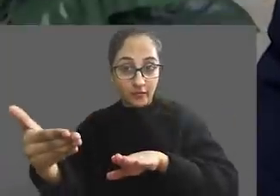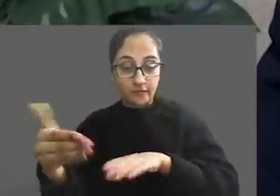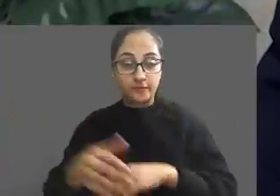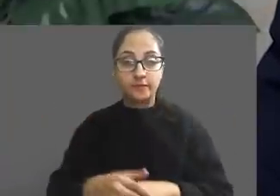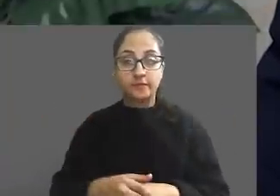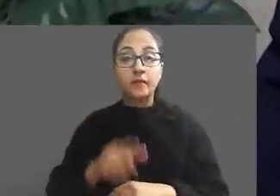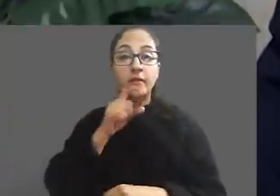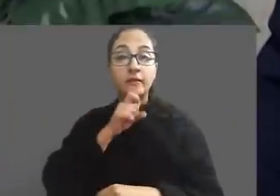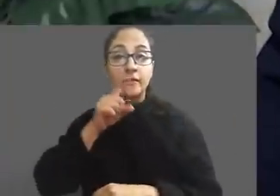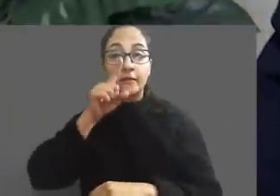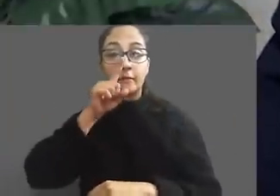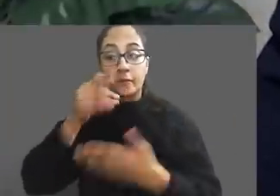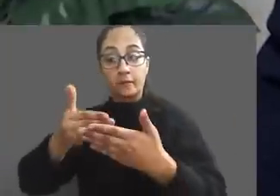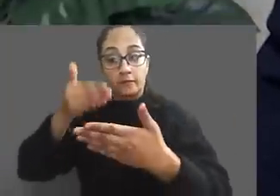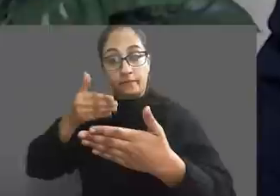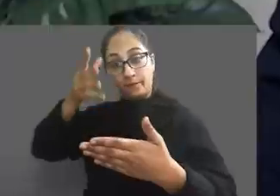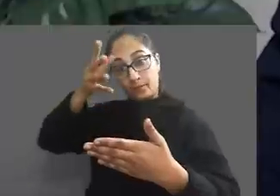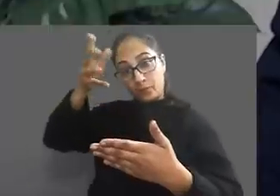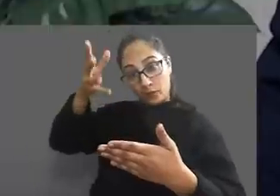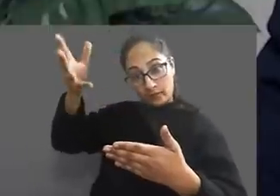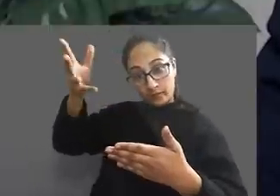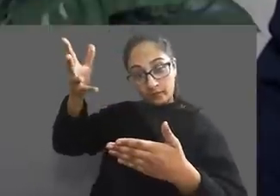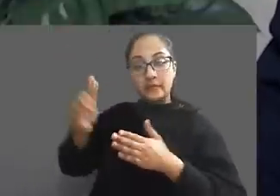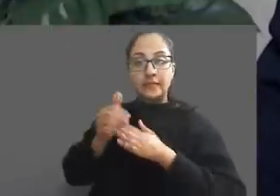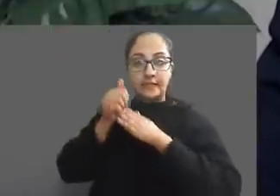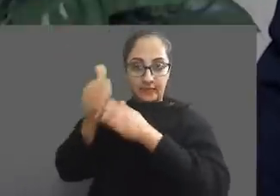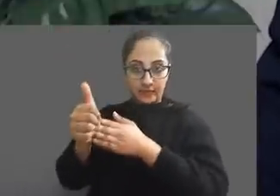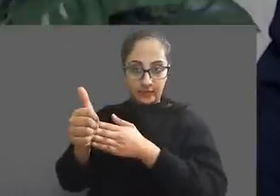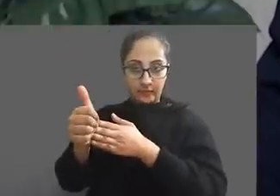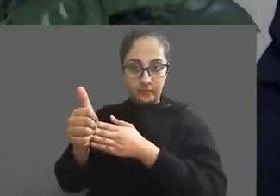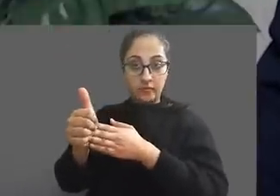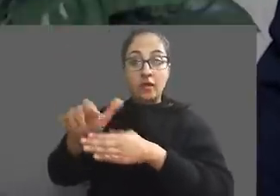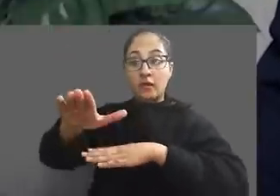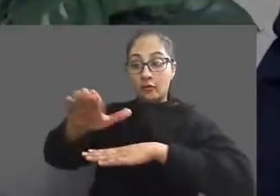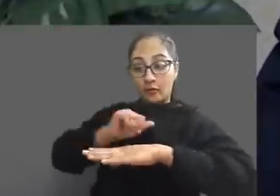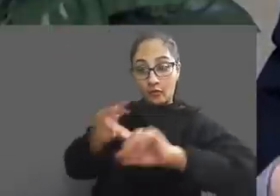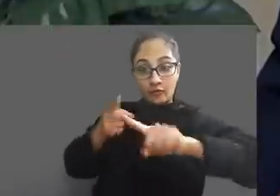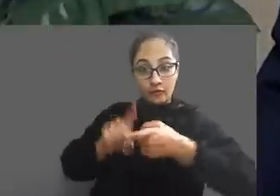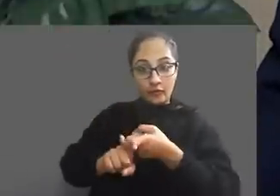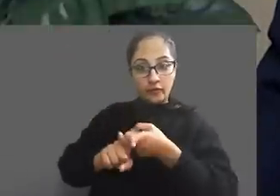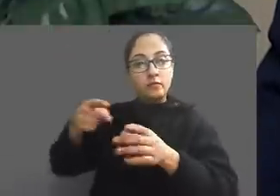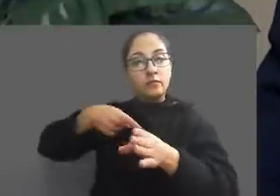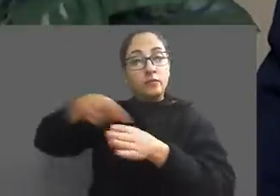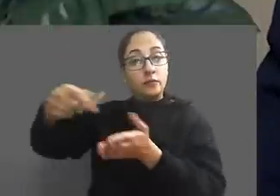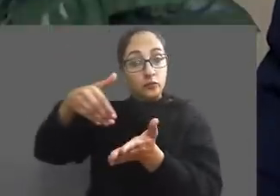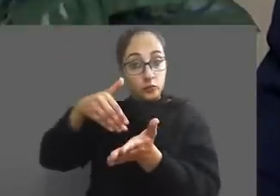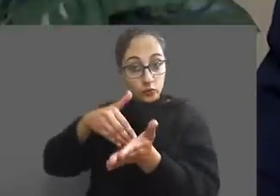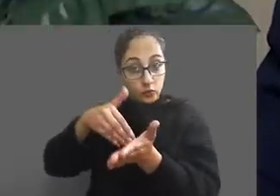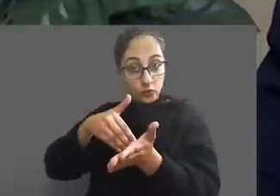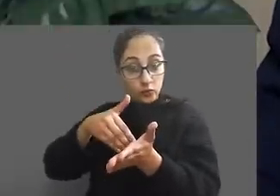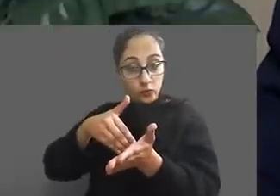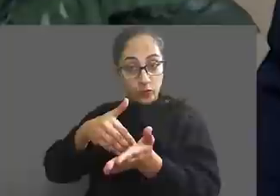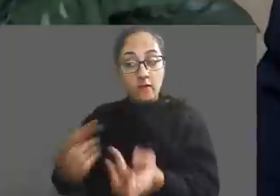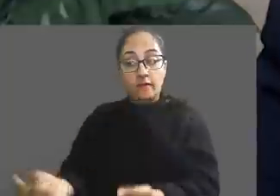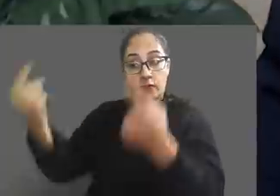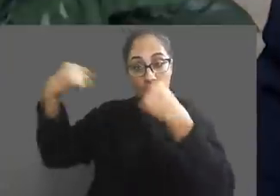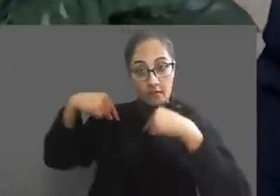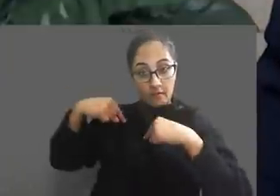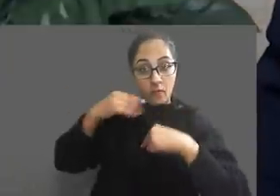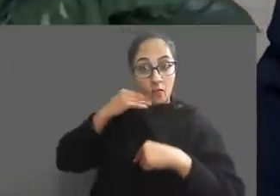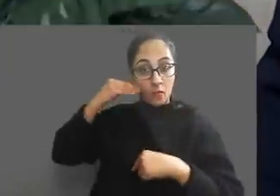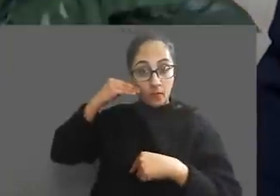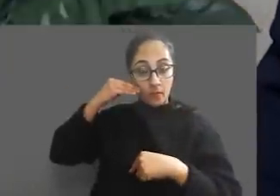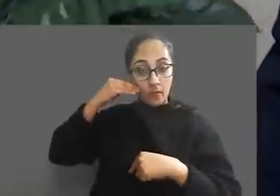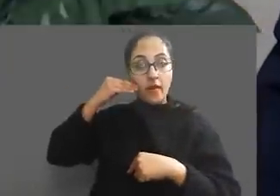Waldemar Hafklein, who then developed the first plague vaccine. What I didn't have a chance to tell you is